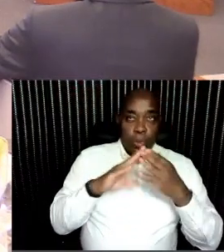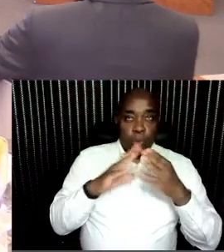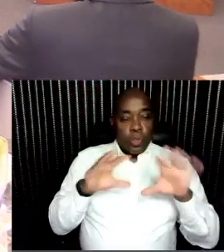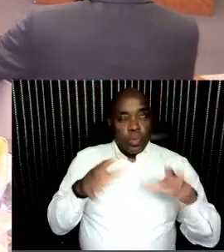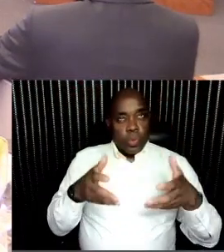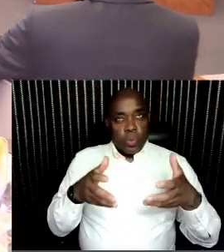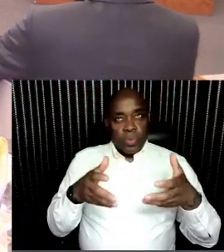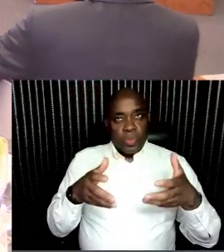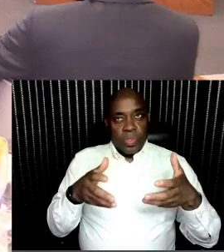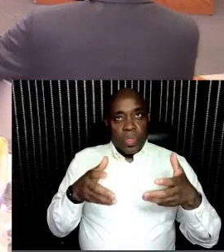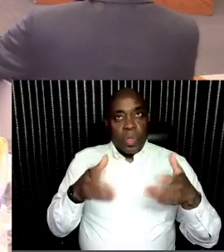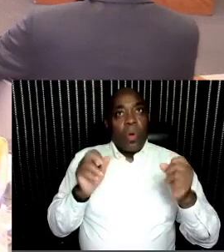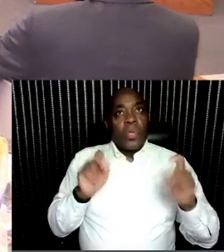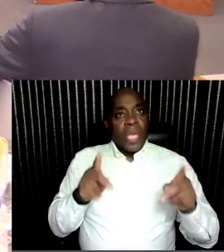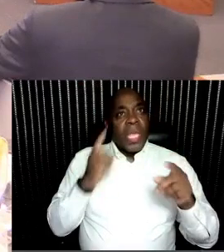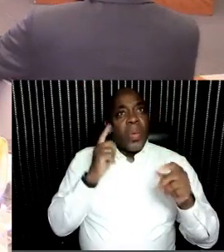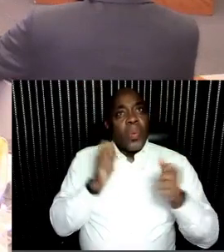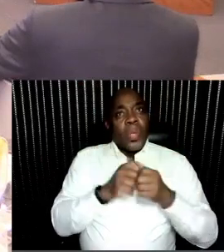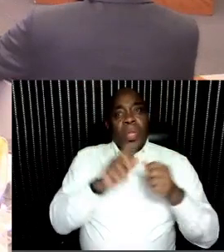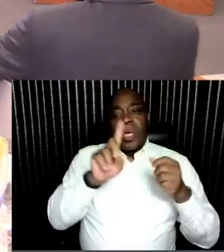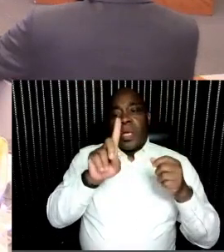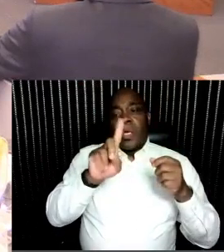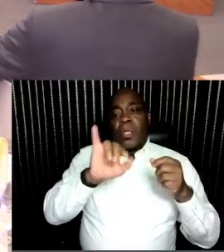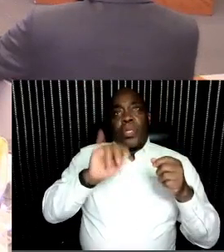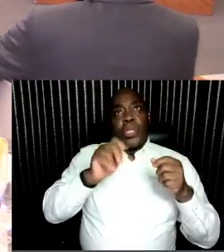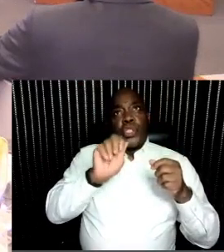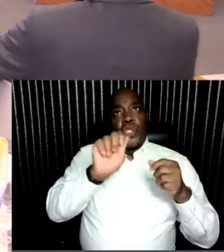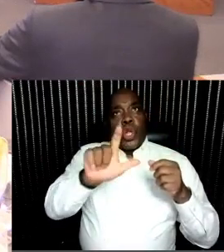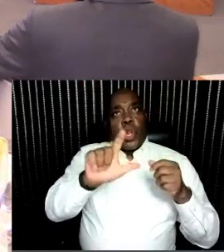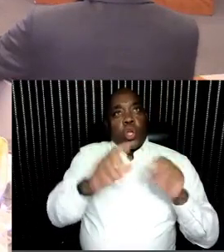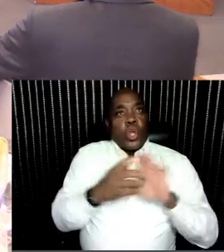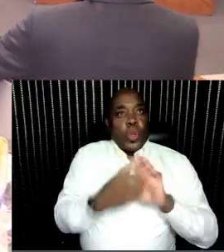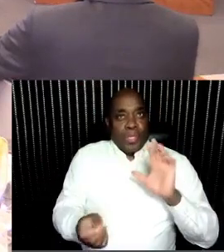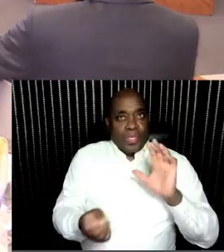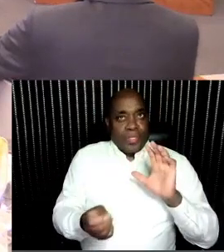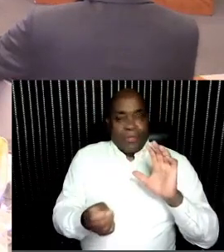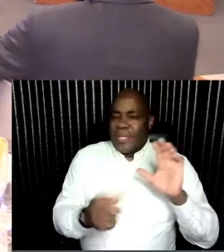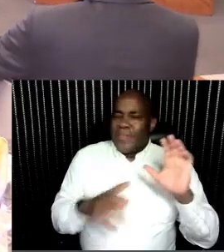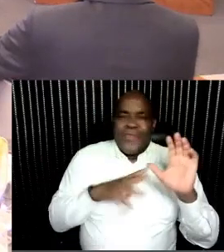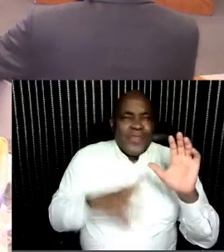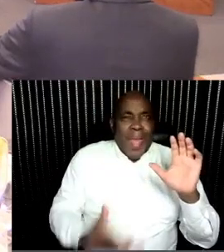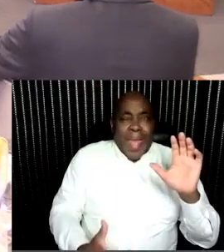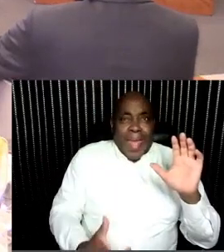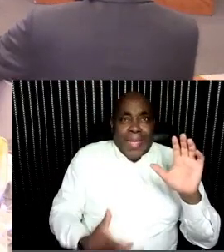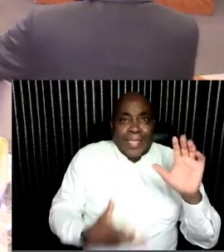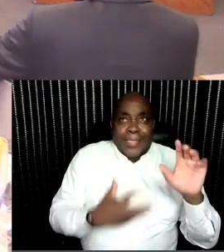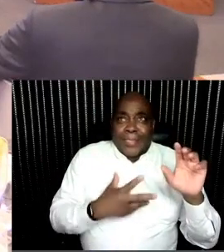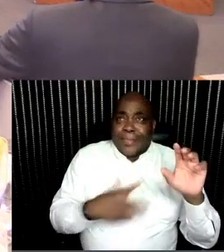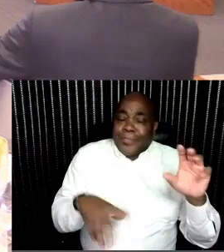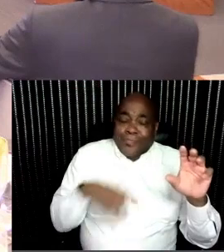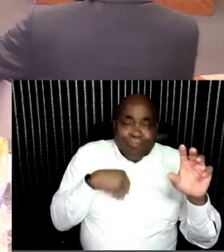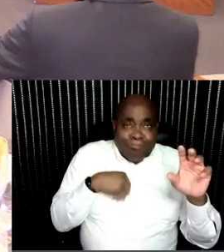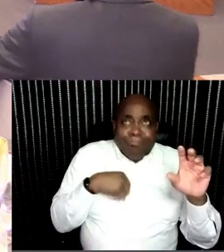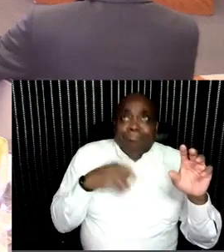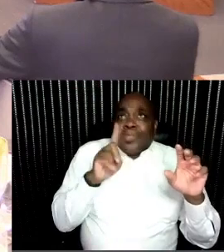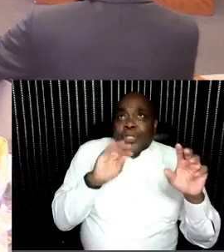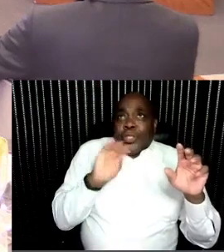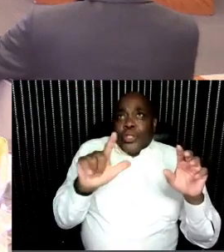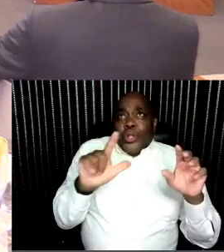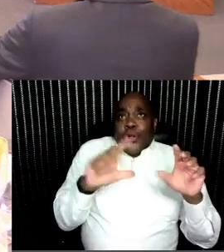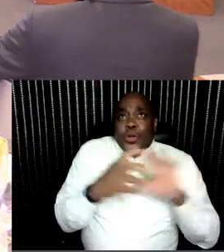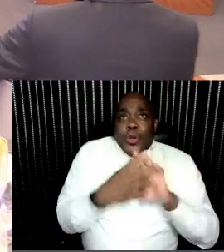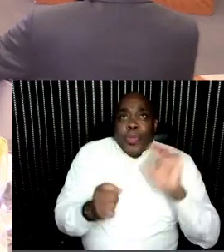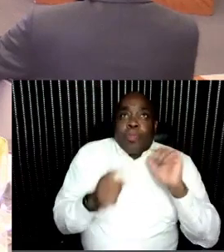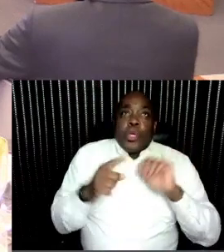digital copies. They are, they're totally okay with digital copies. Now, you have to have the capacity to do